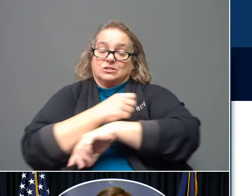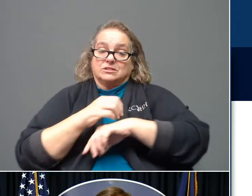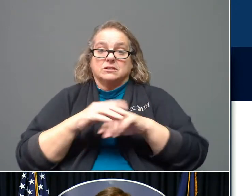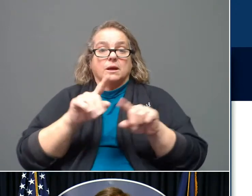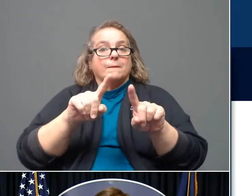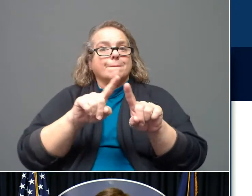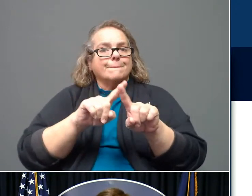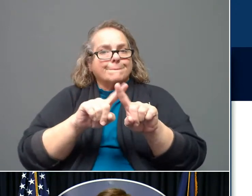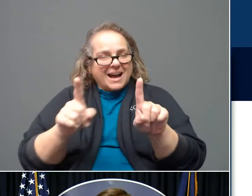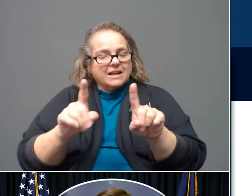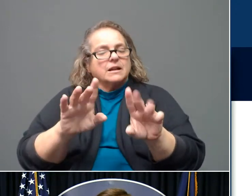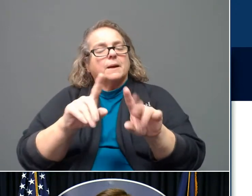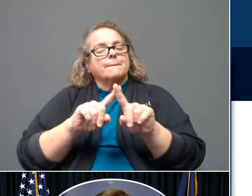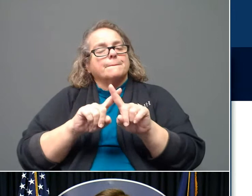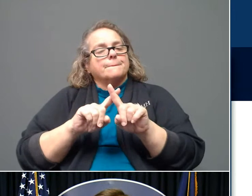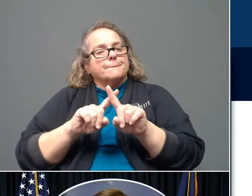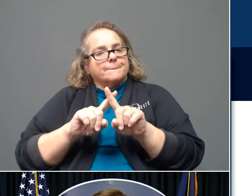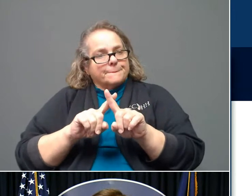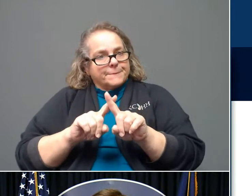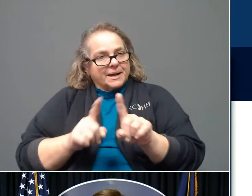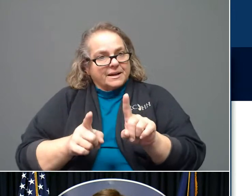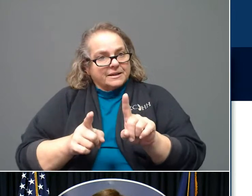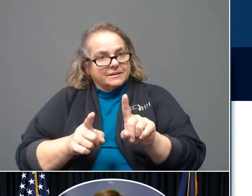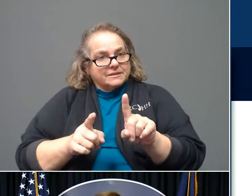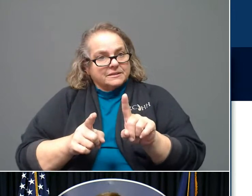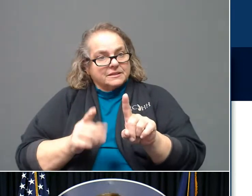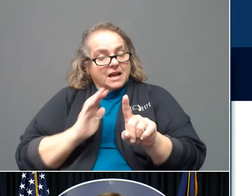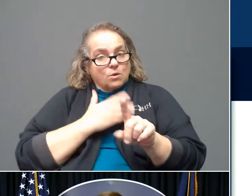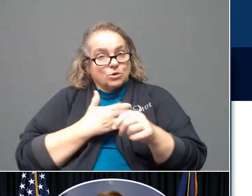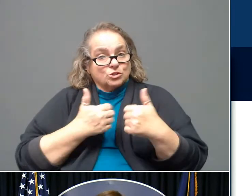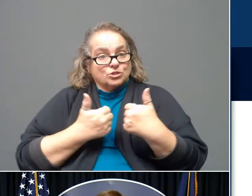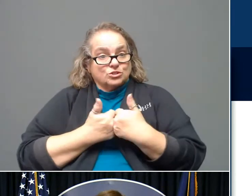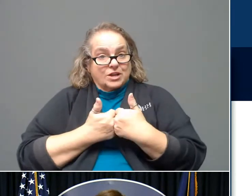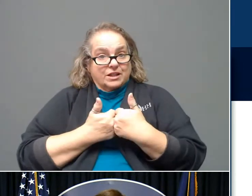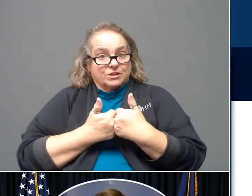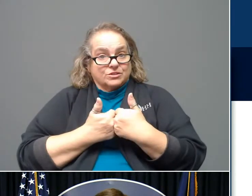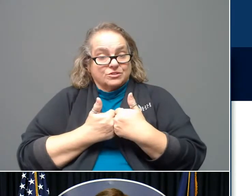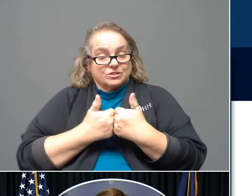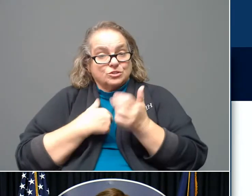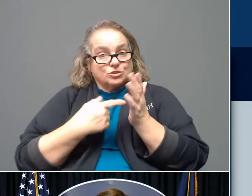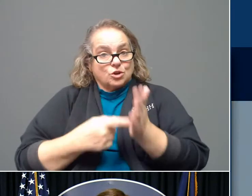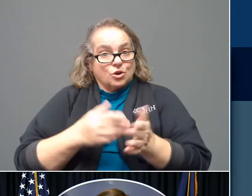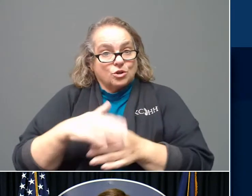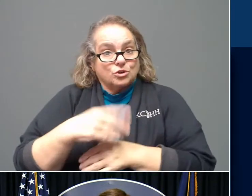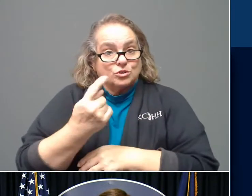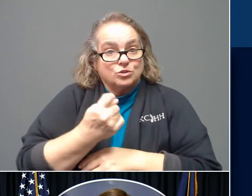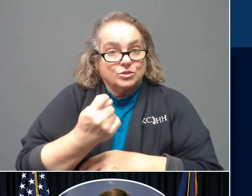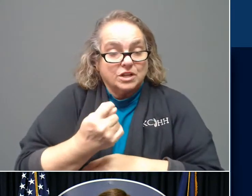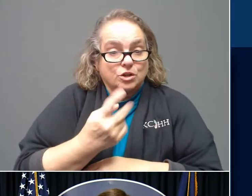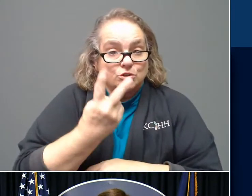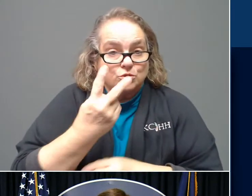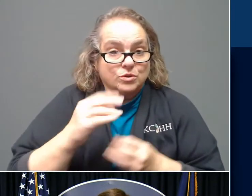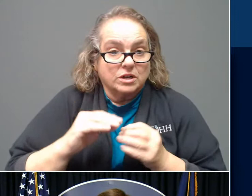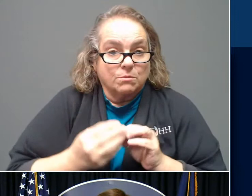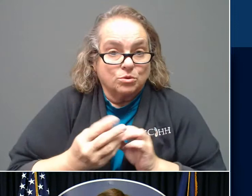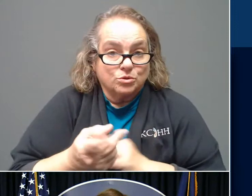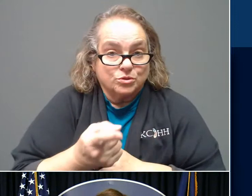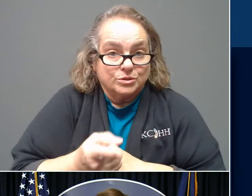But here's our challenge. We showed you this on Tuesday. It's two numbers